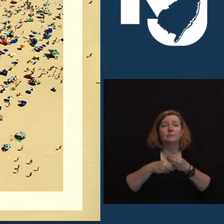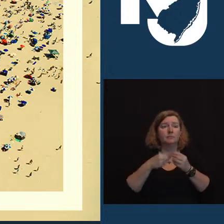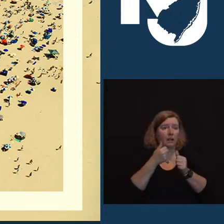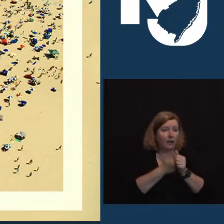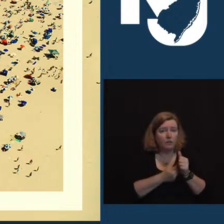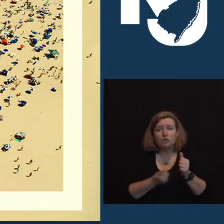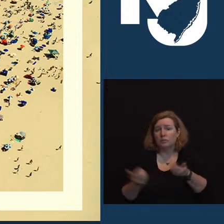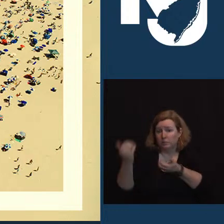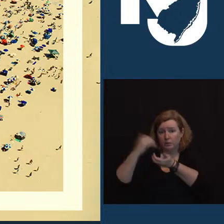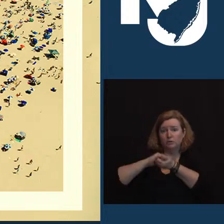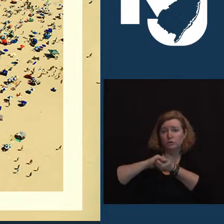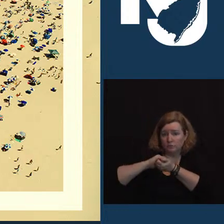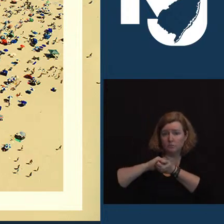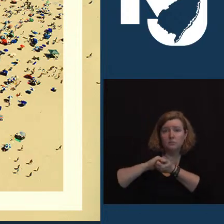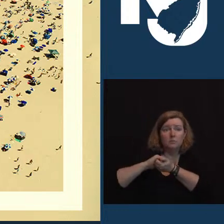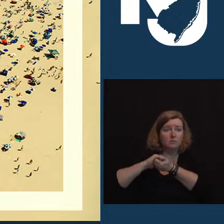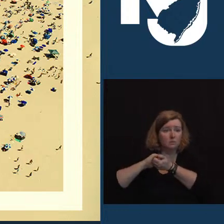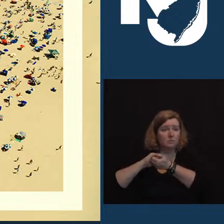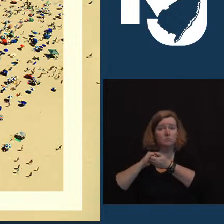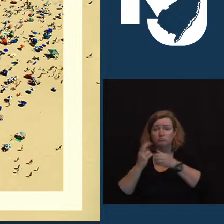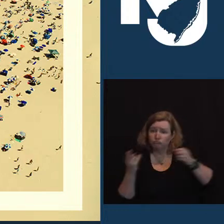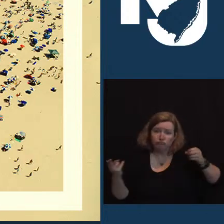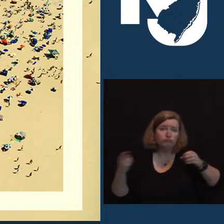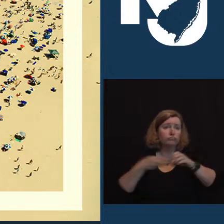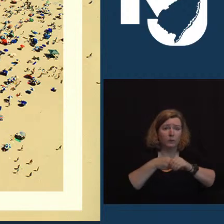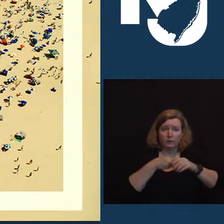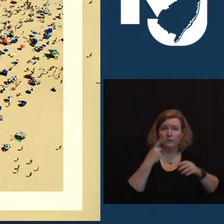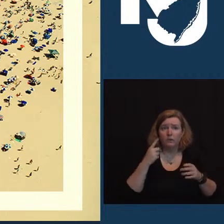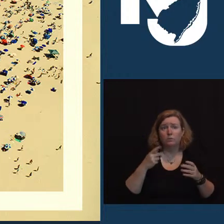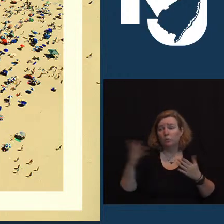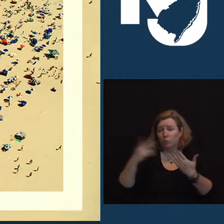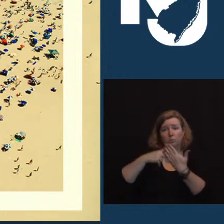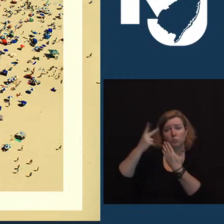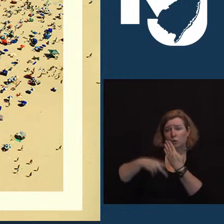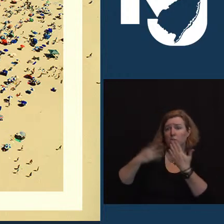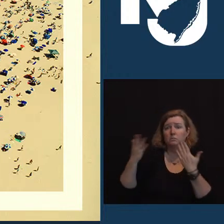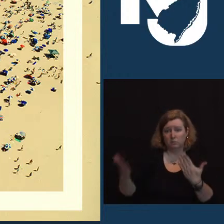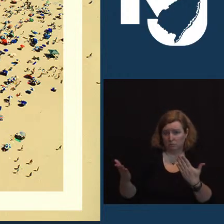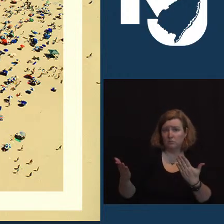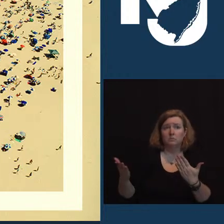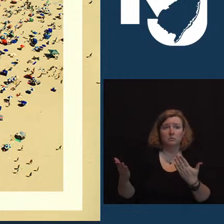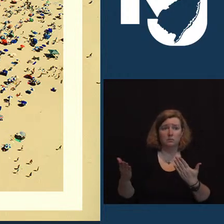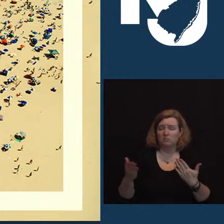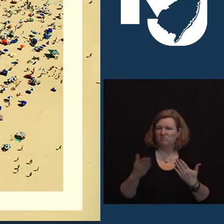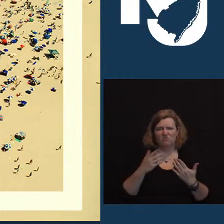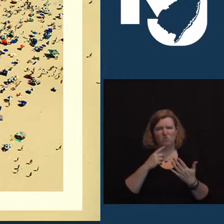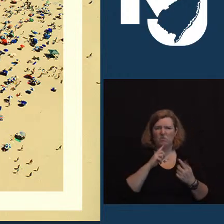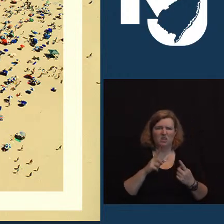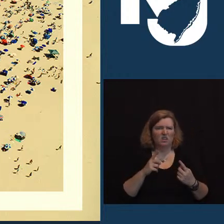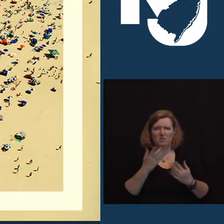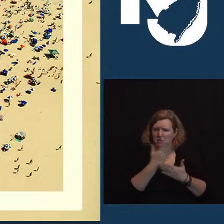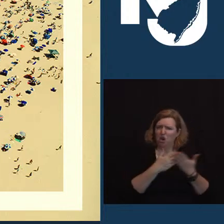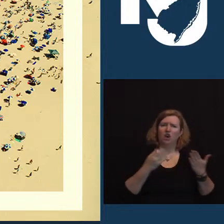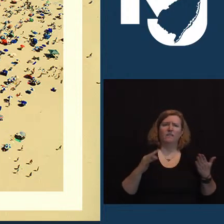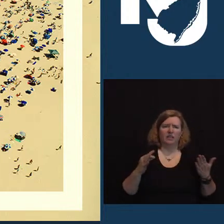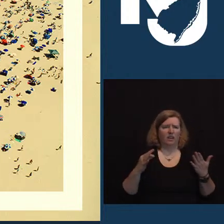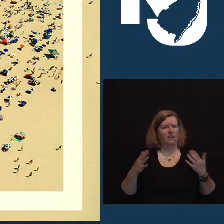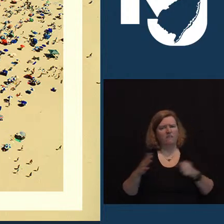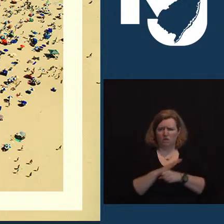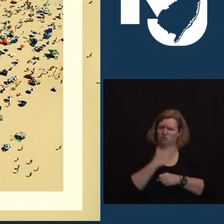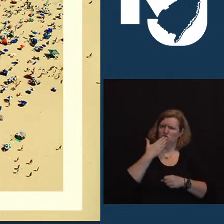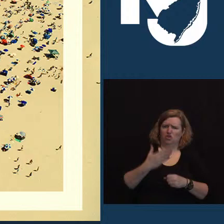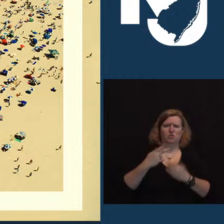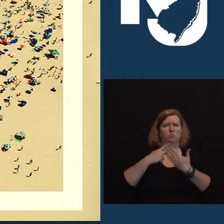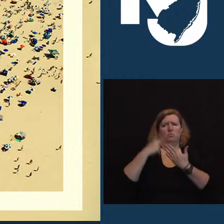of Operation Jersey Summer will be on this strong foundation that we have set. This is all being done under a